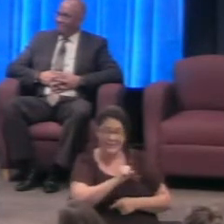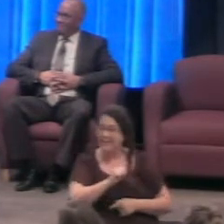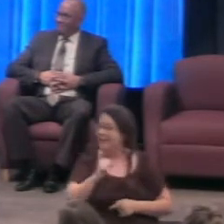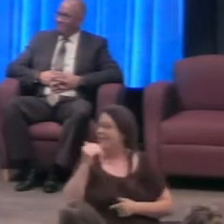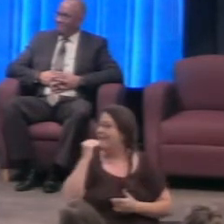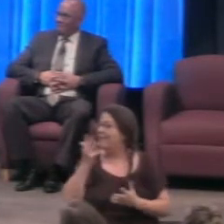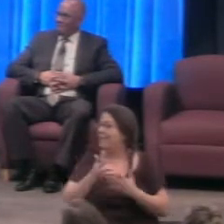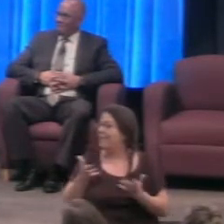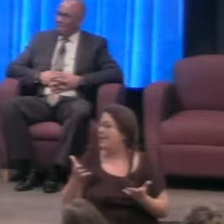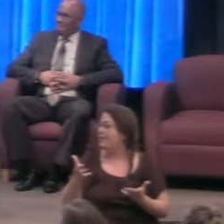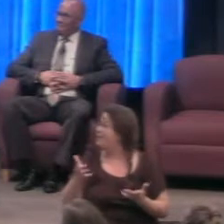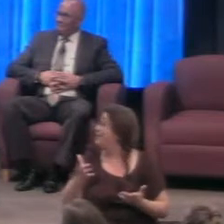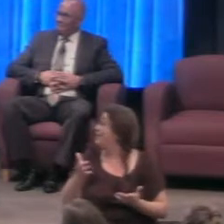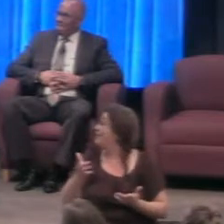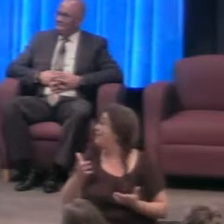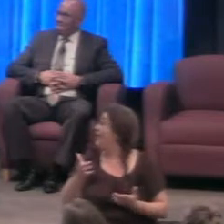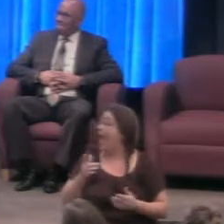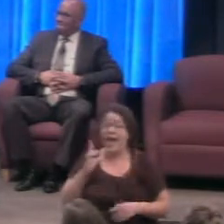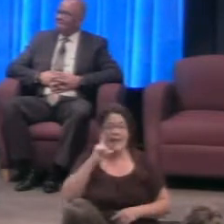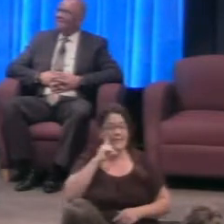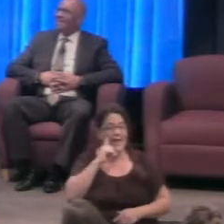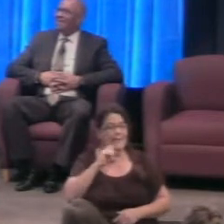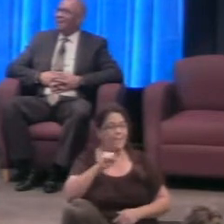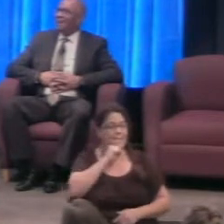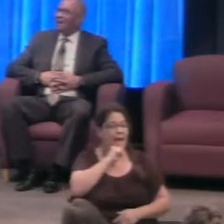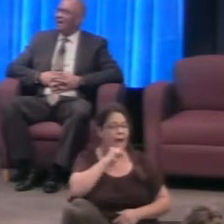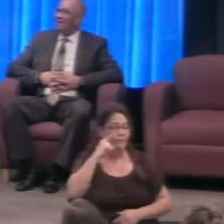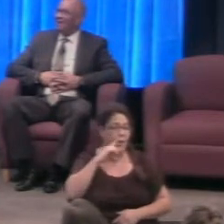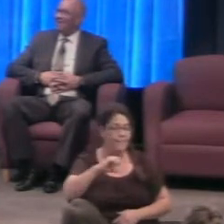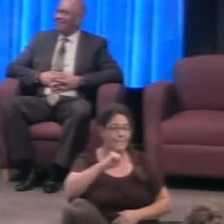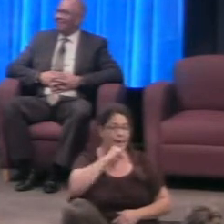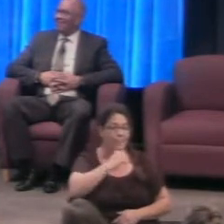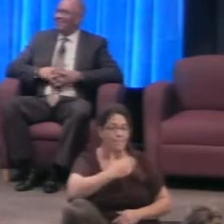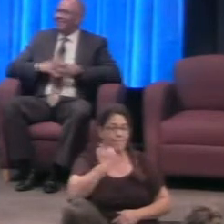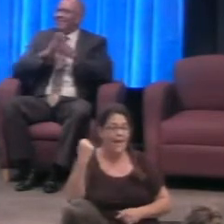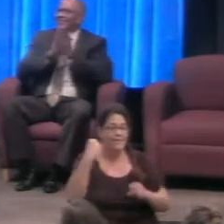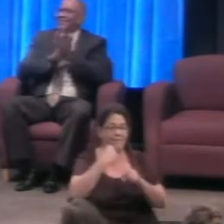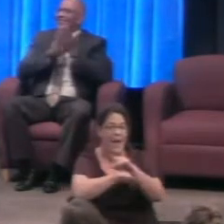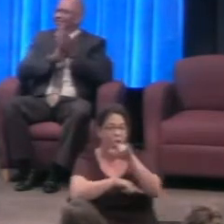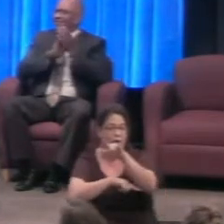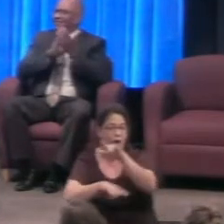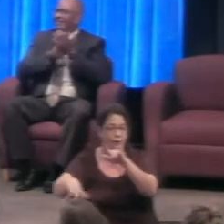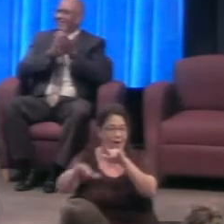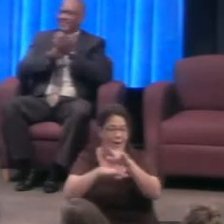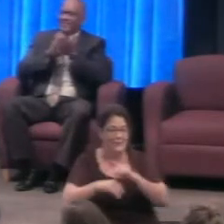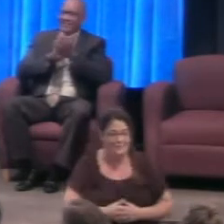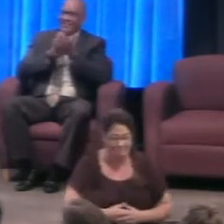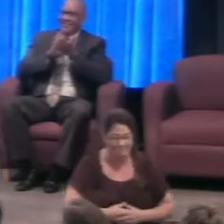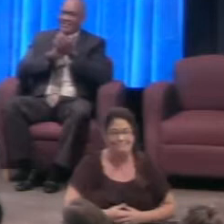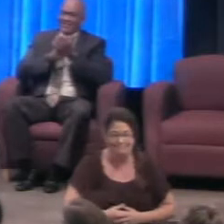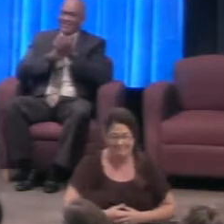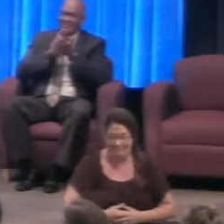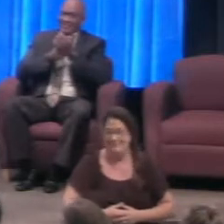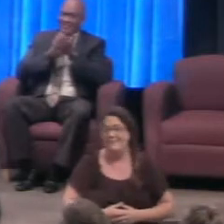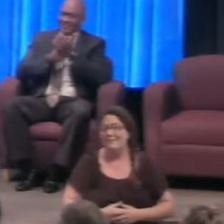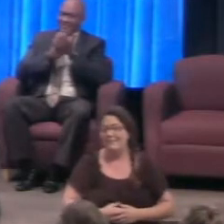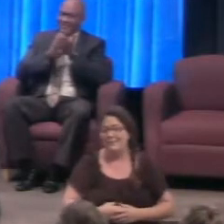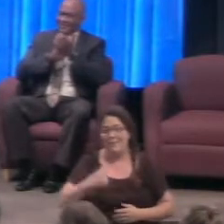you very much. It also has pound for pound. Pound for pound, the best fighter around. Yeah, thank you.